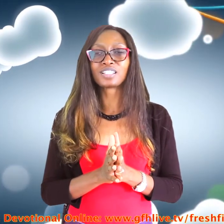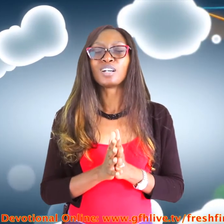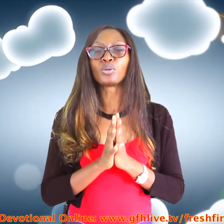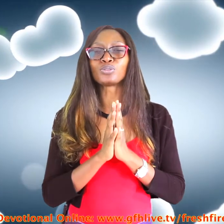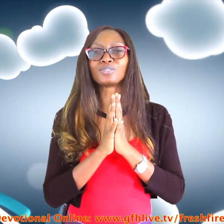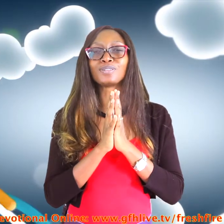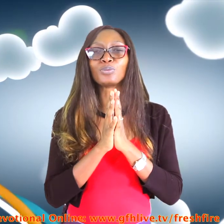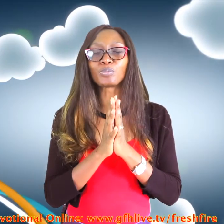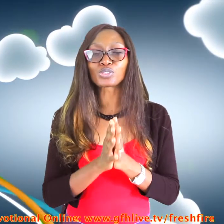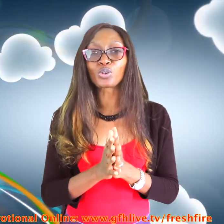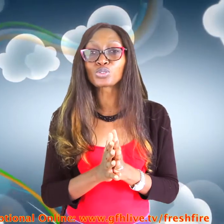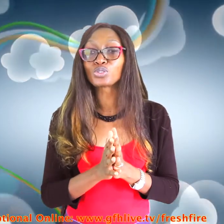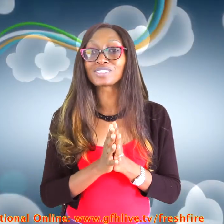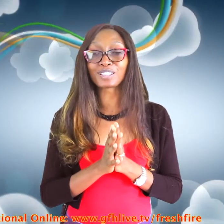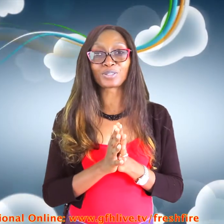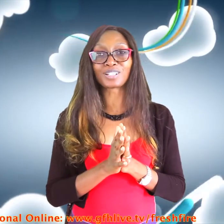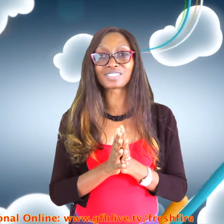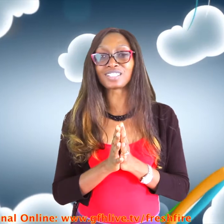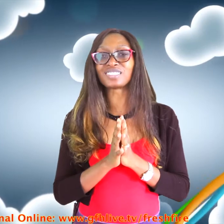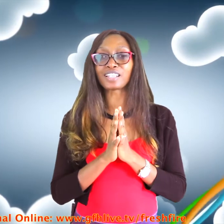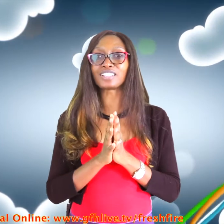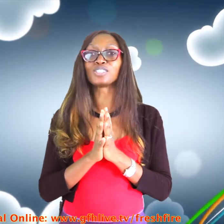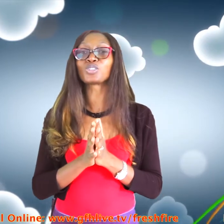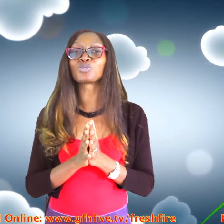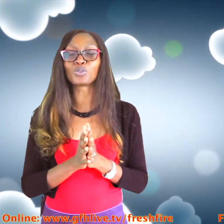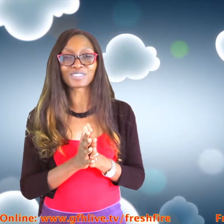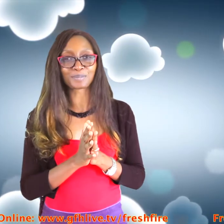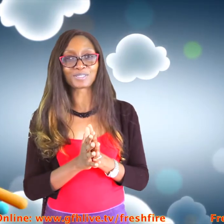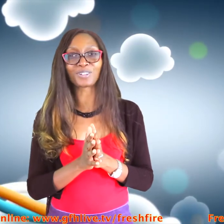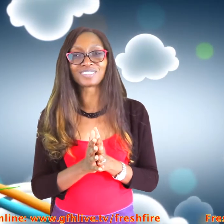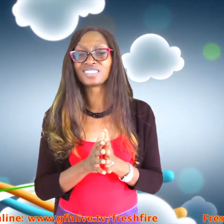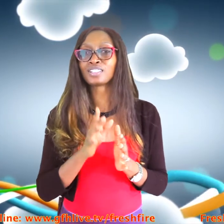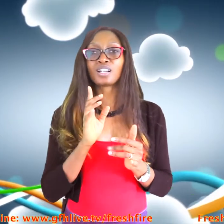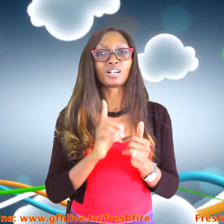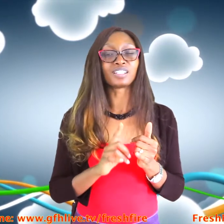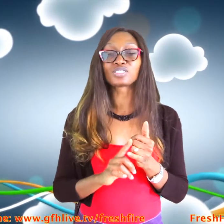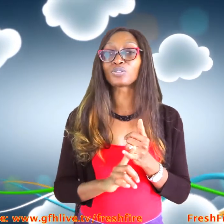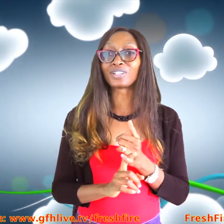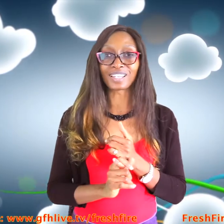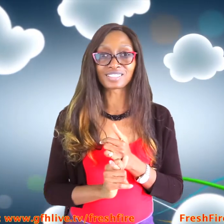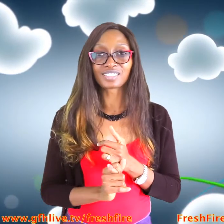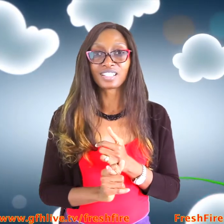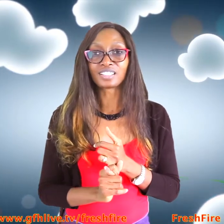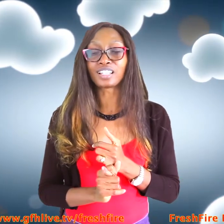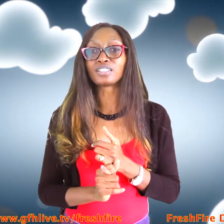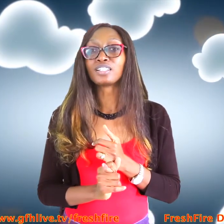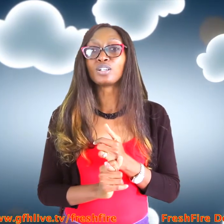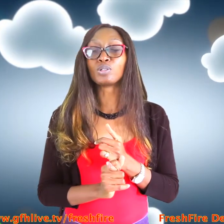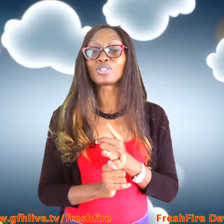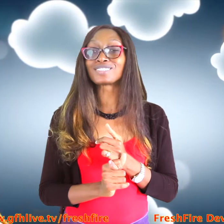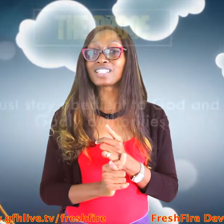lives. But we must also not take for granted that there is a lot of work to be done. Let's not forget